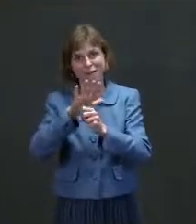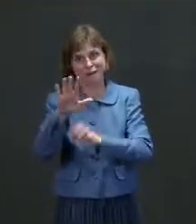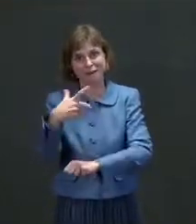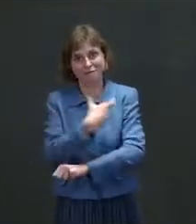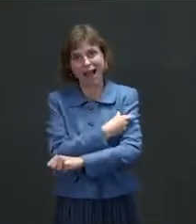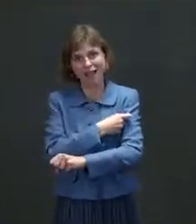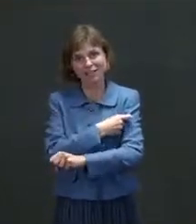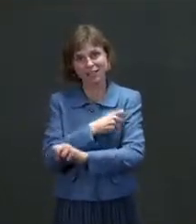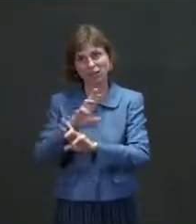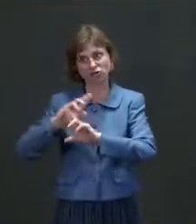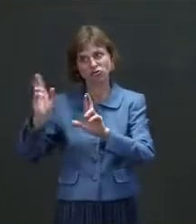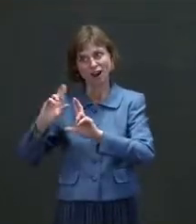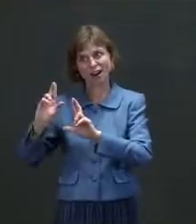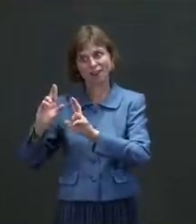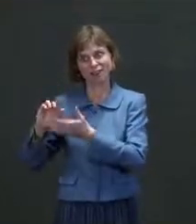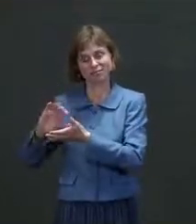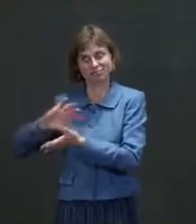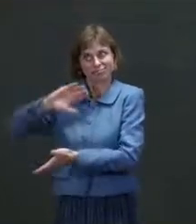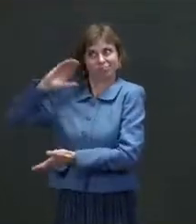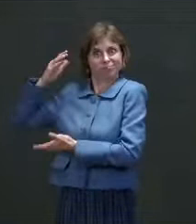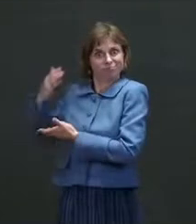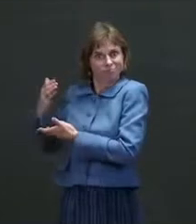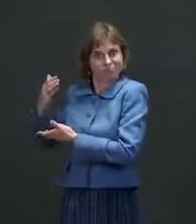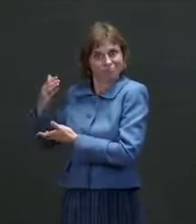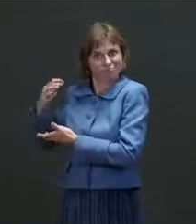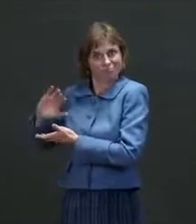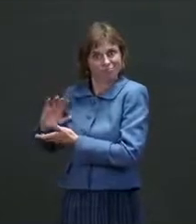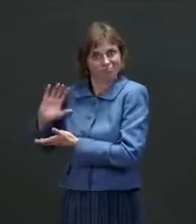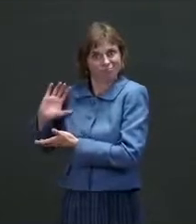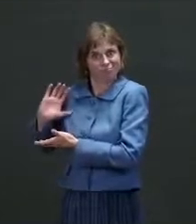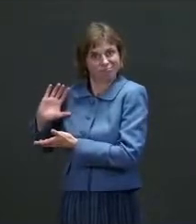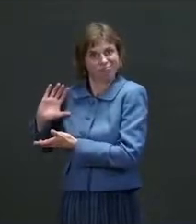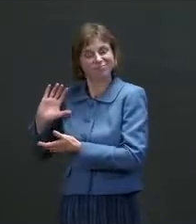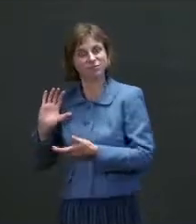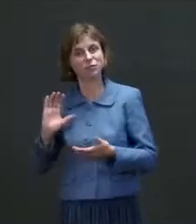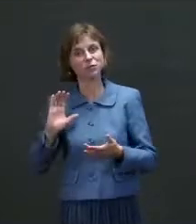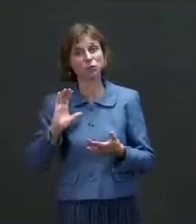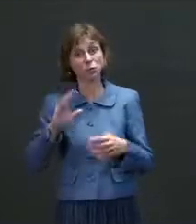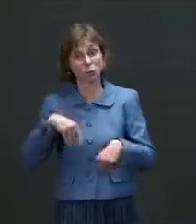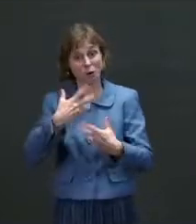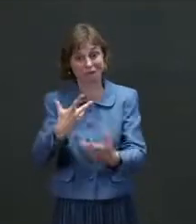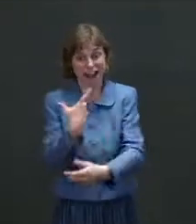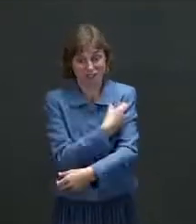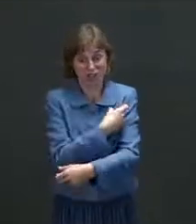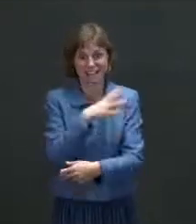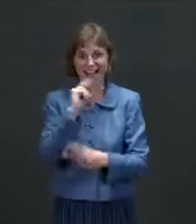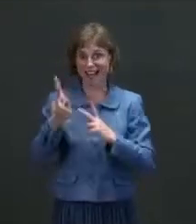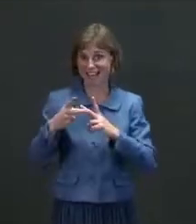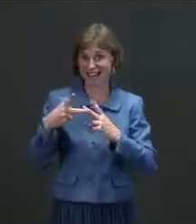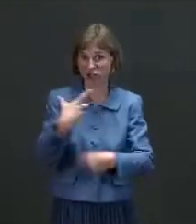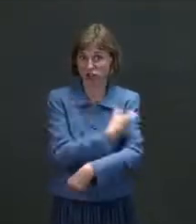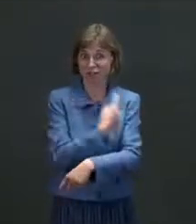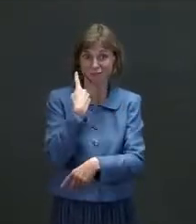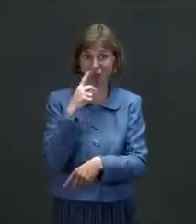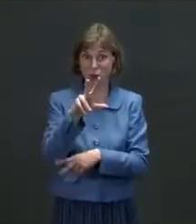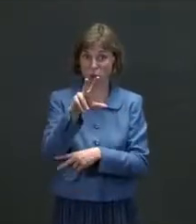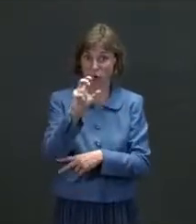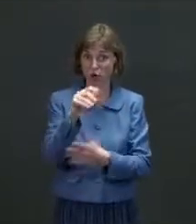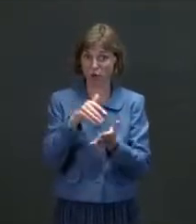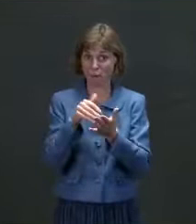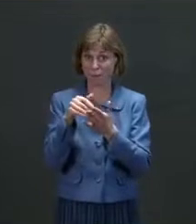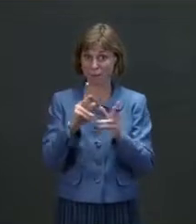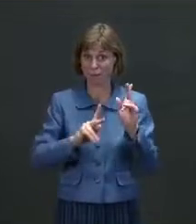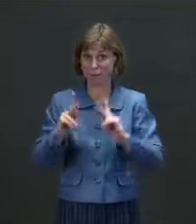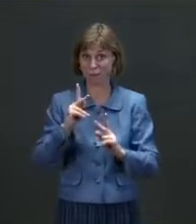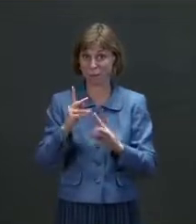to provide shots for over, including double shots for over 300 million people before we get through the